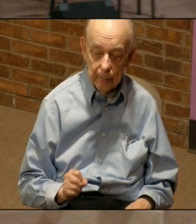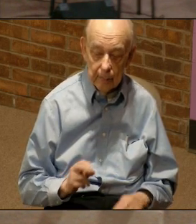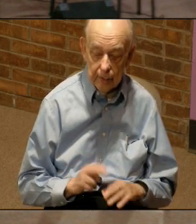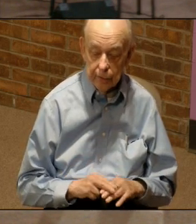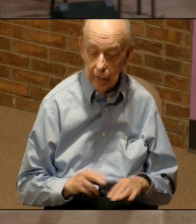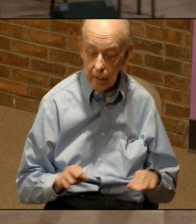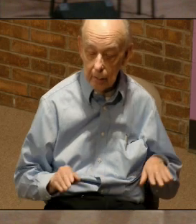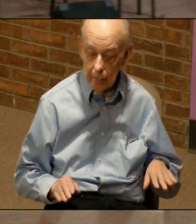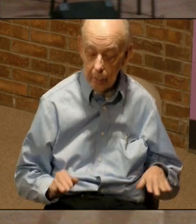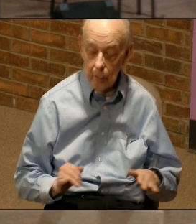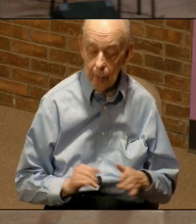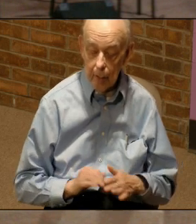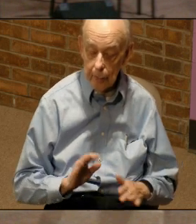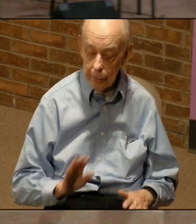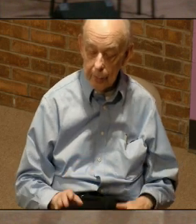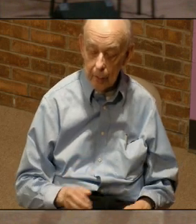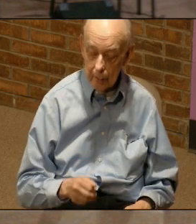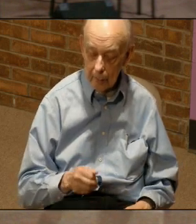God.